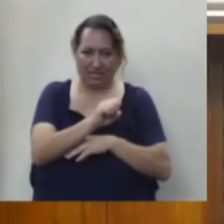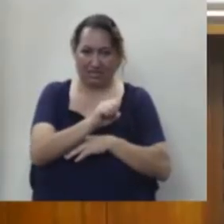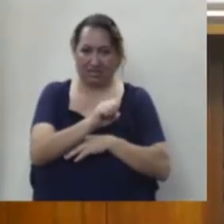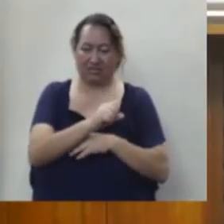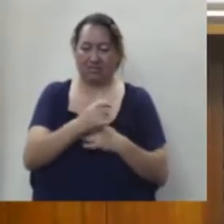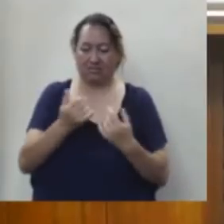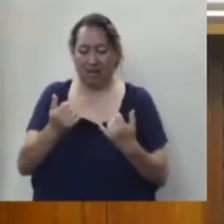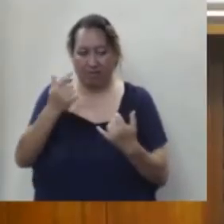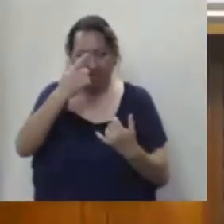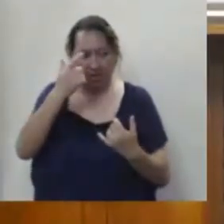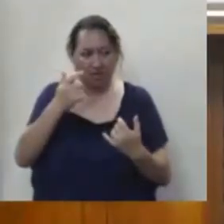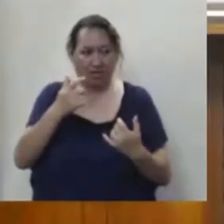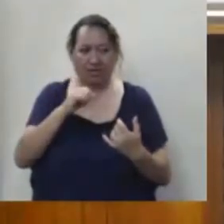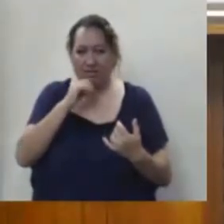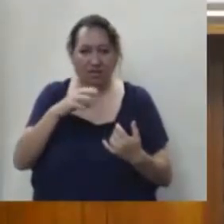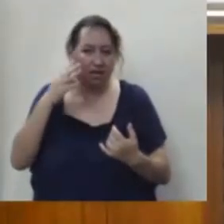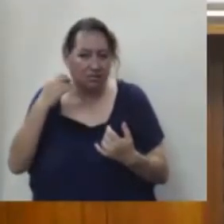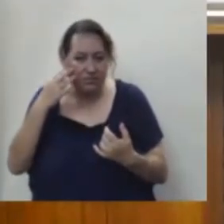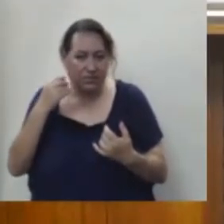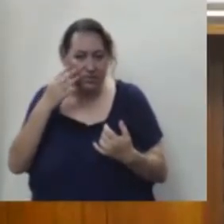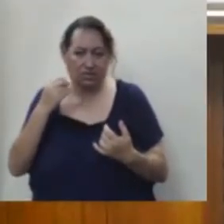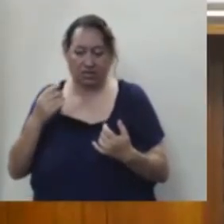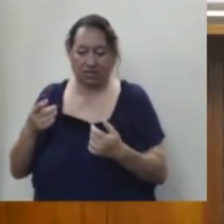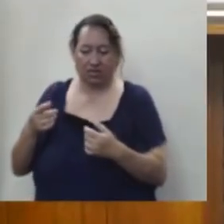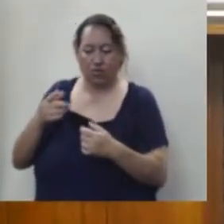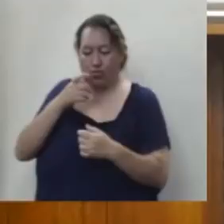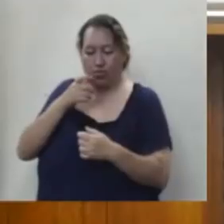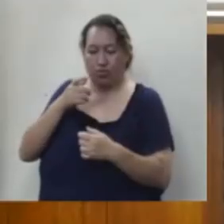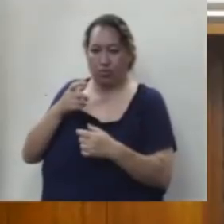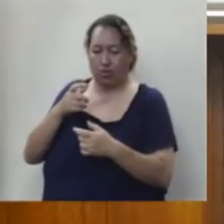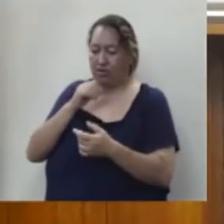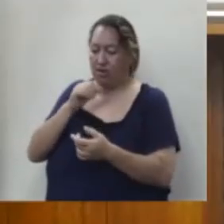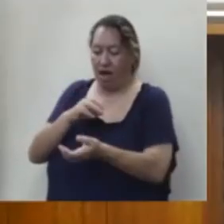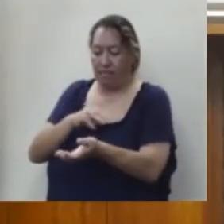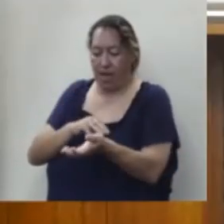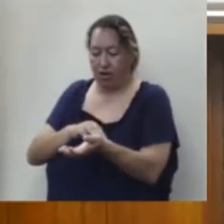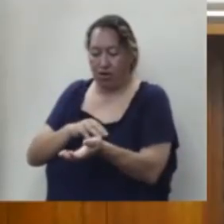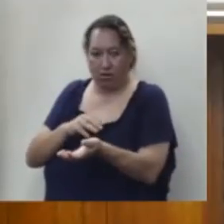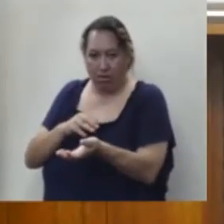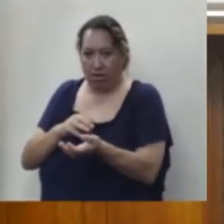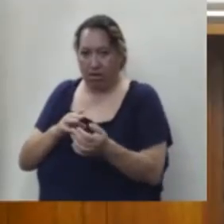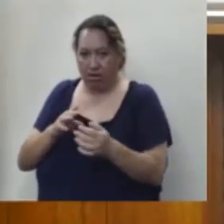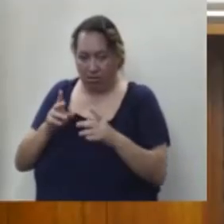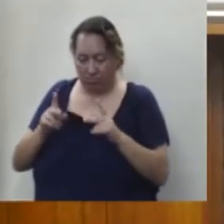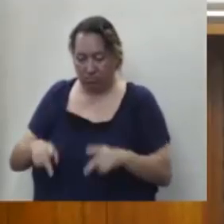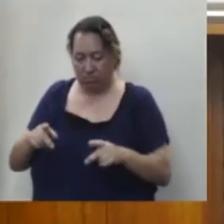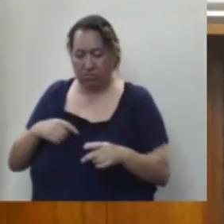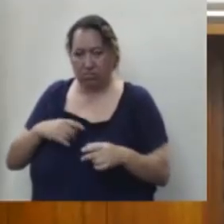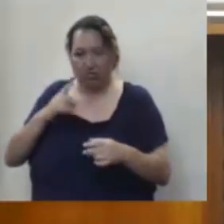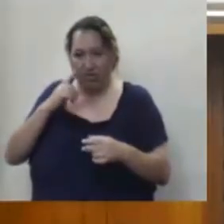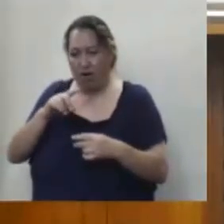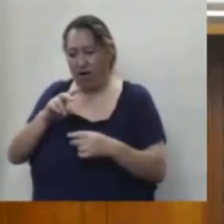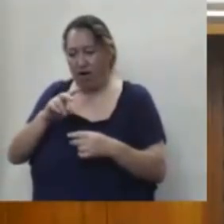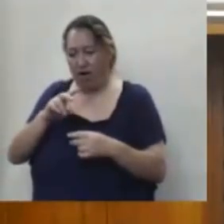of vendors who are not normally medical wholesale vendors and suppliers. And so again, the intent is